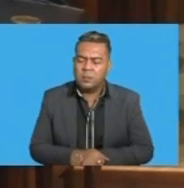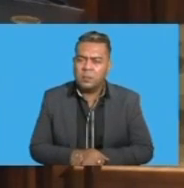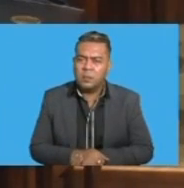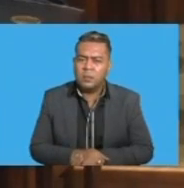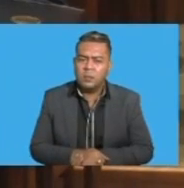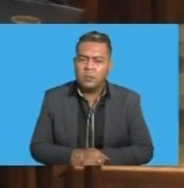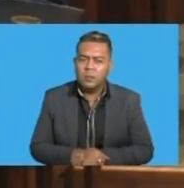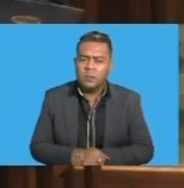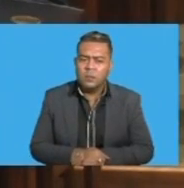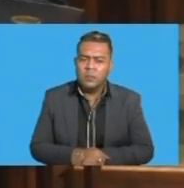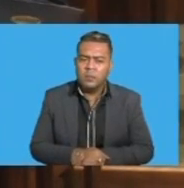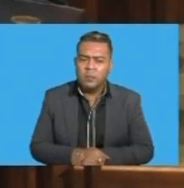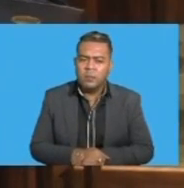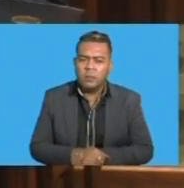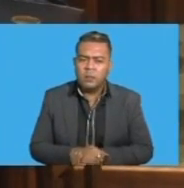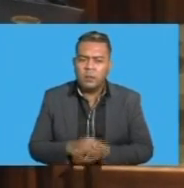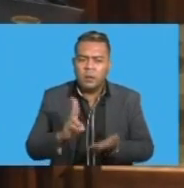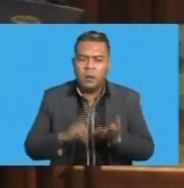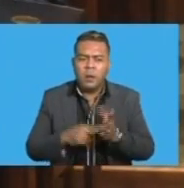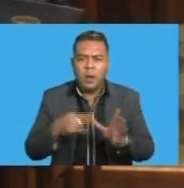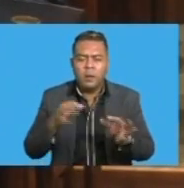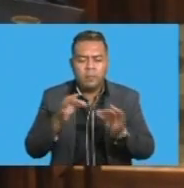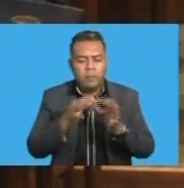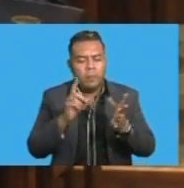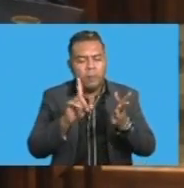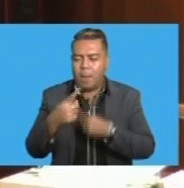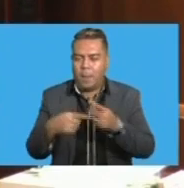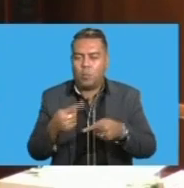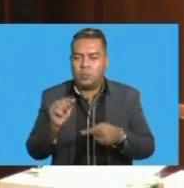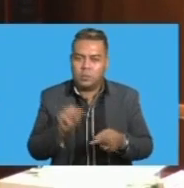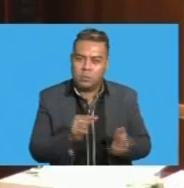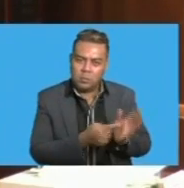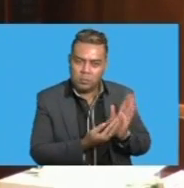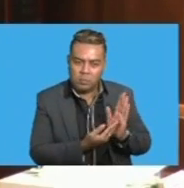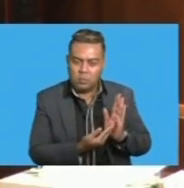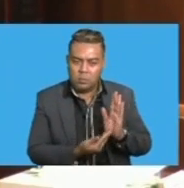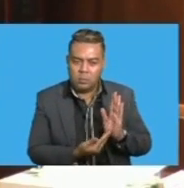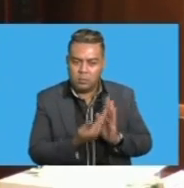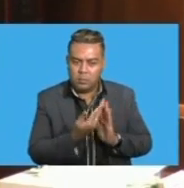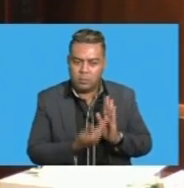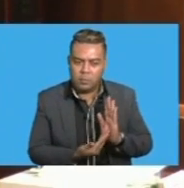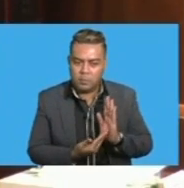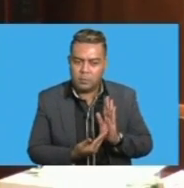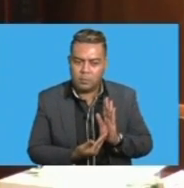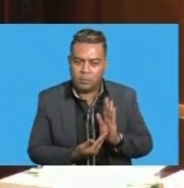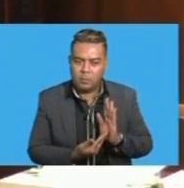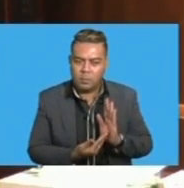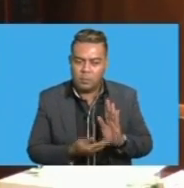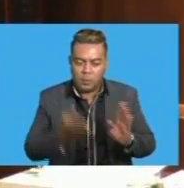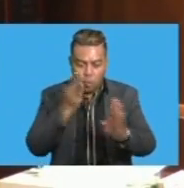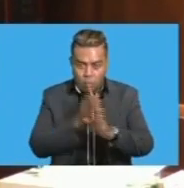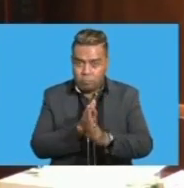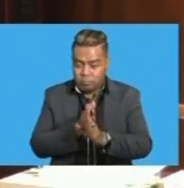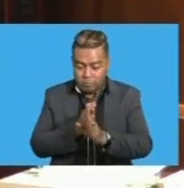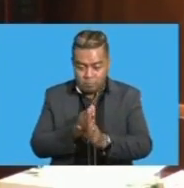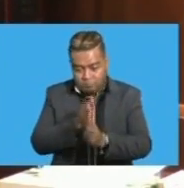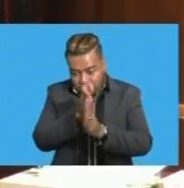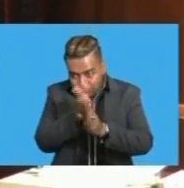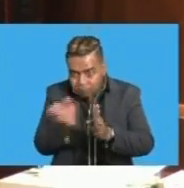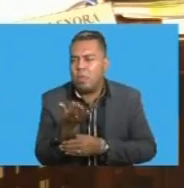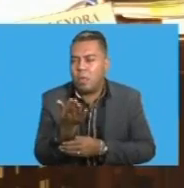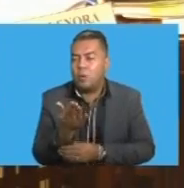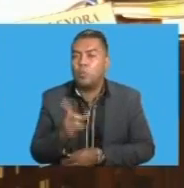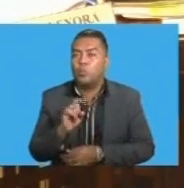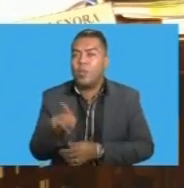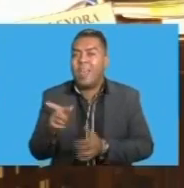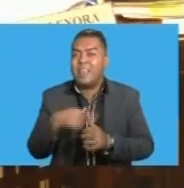Speaker says the onus is now on members of Parliament to prepare accurate questions to ensure he doesn't have to refer questions as such to a later